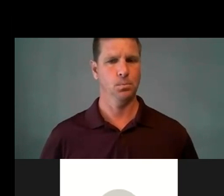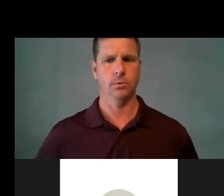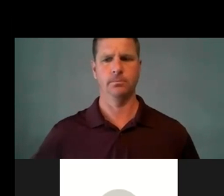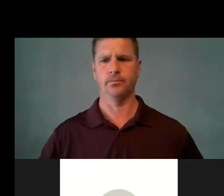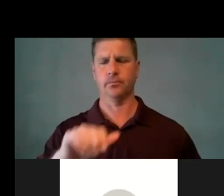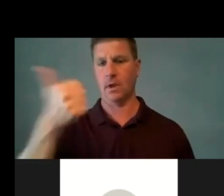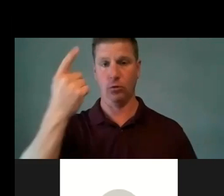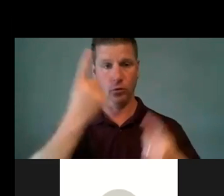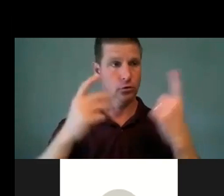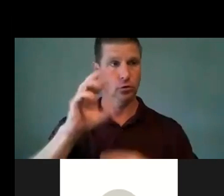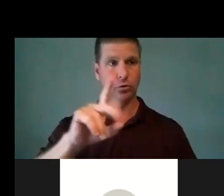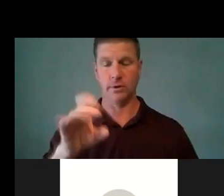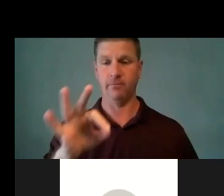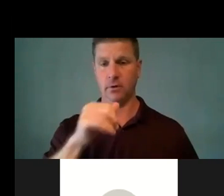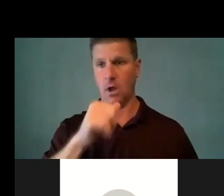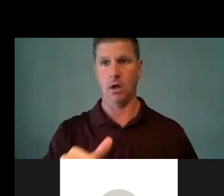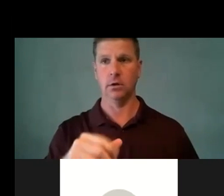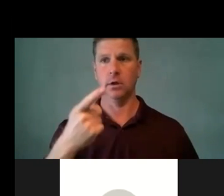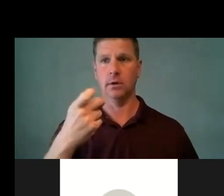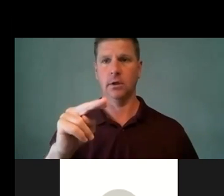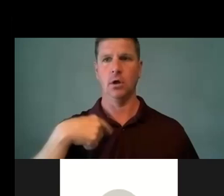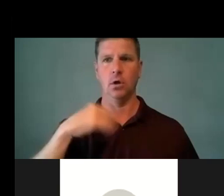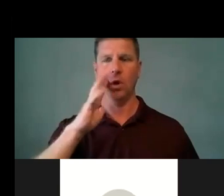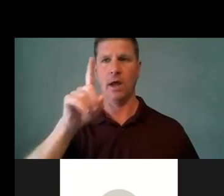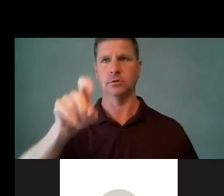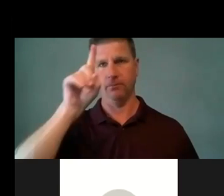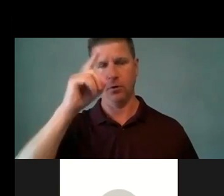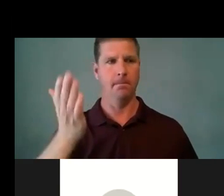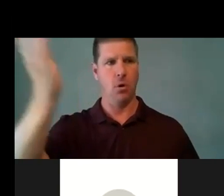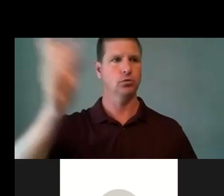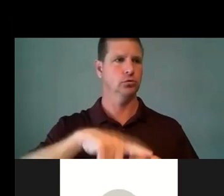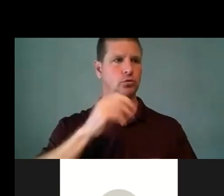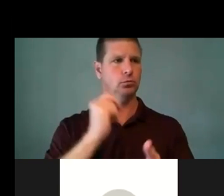Any other thoughts or questions? And if not, then I think I would ask for a motion to approve.